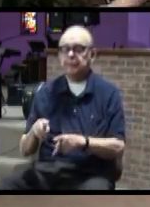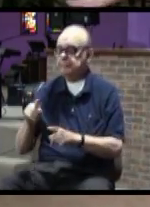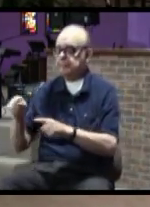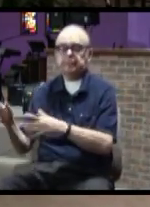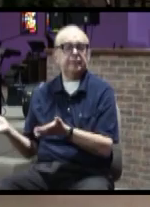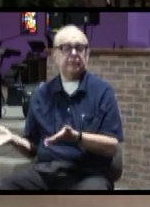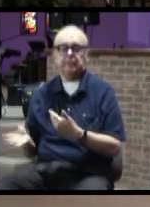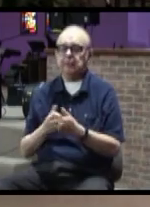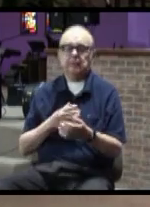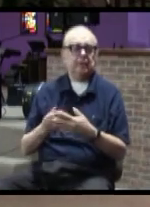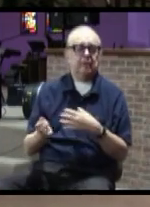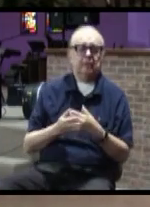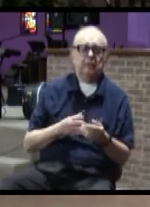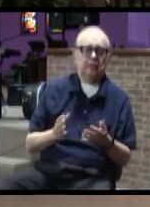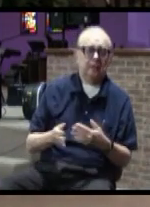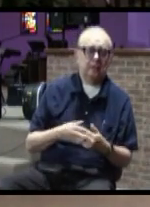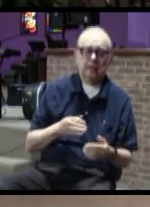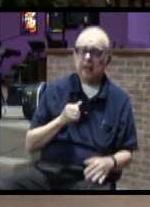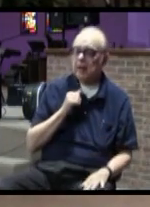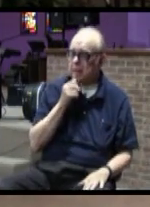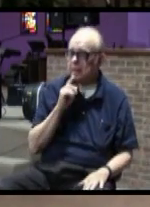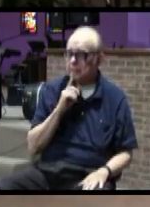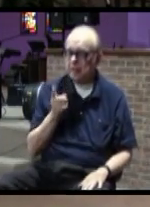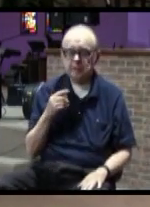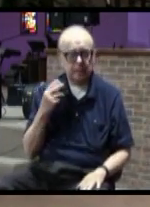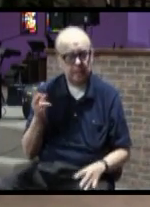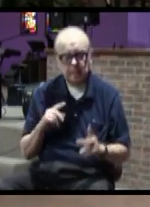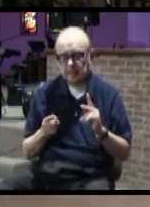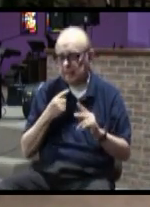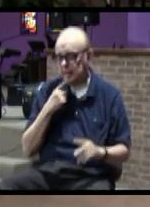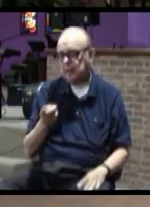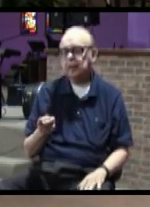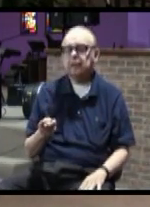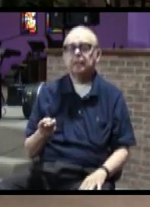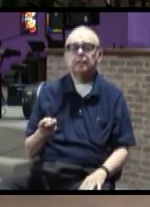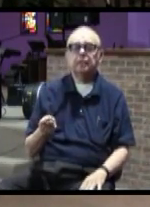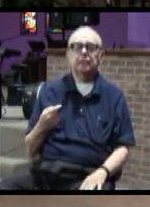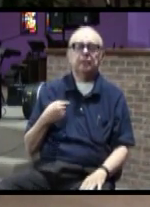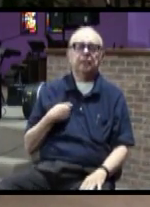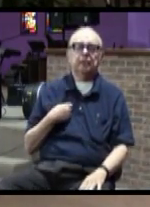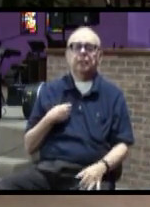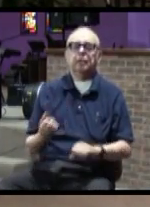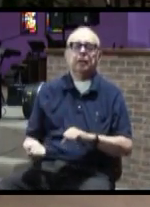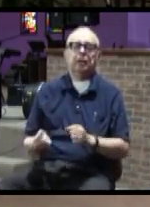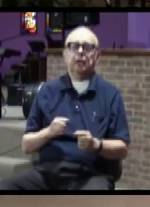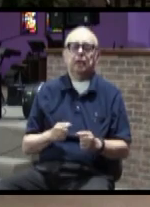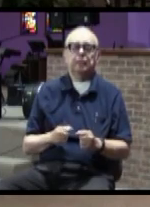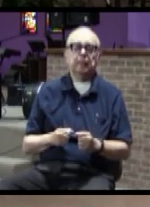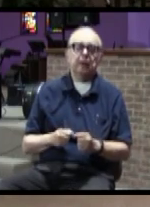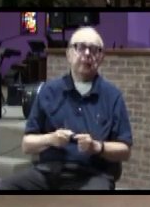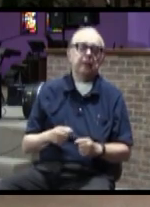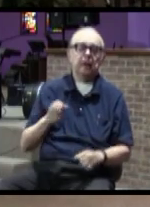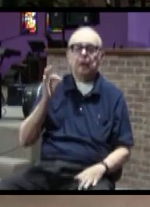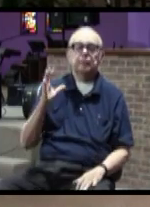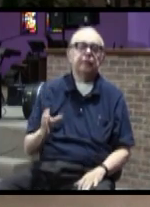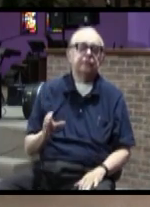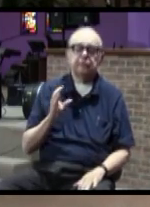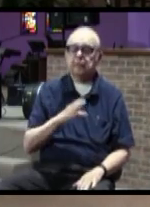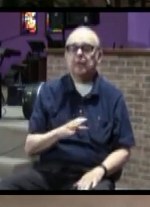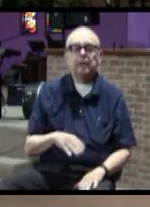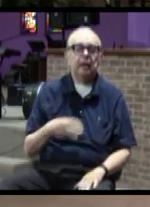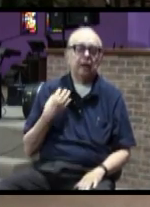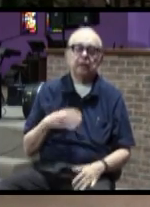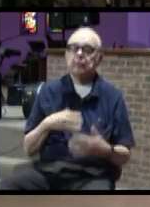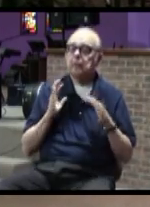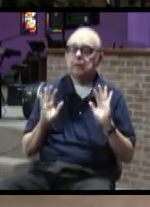person or that person. May I say to you that that is not true? I hear people all the time say, well, I was baptized by Pastor Chuck.